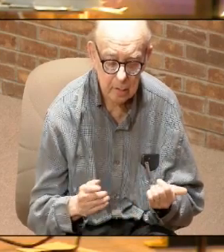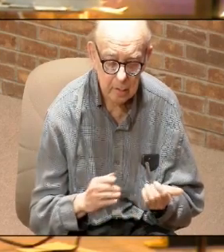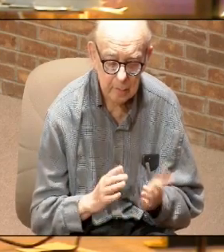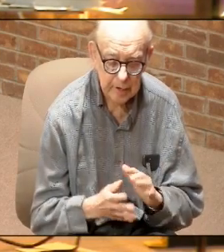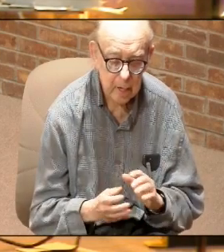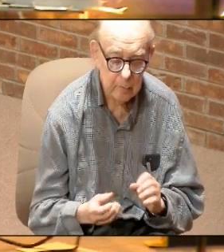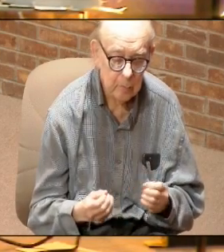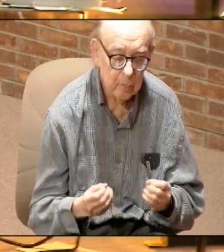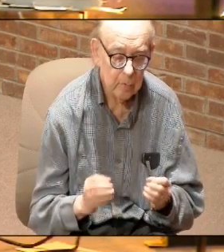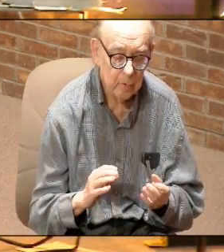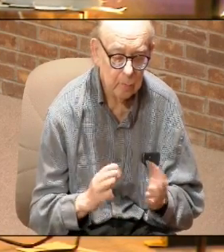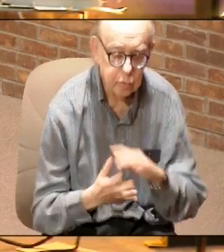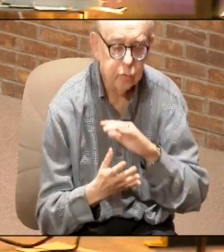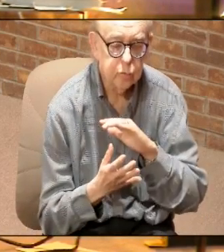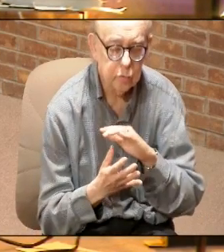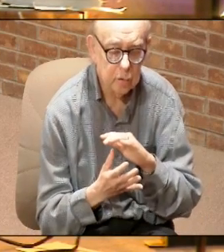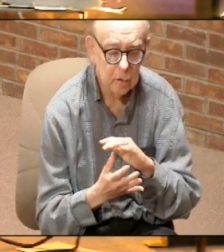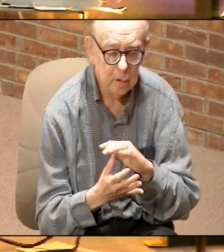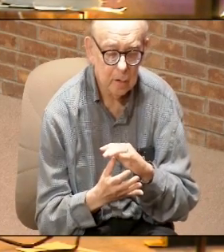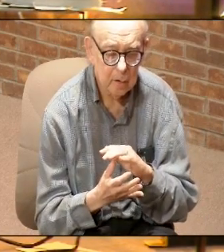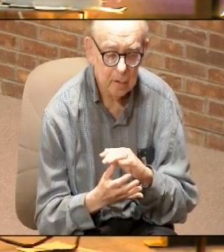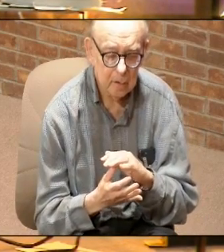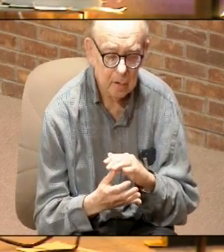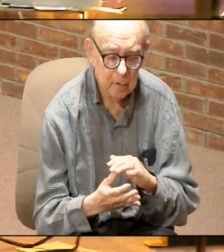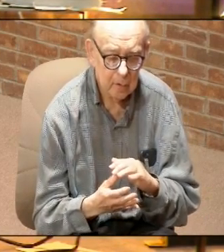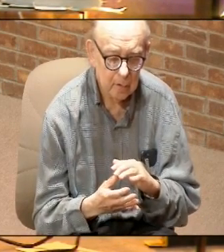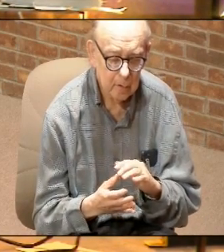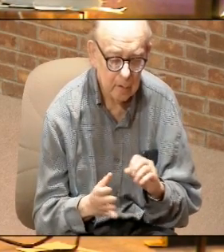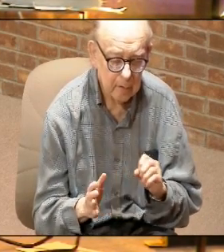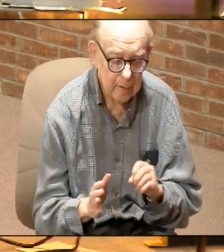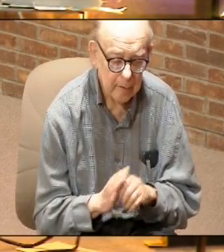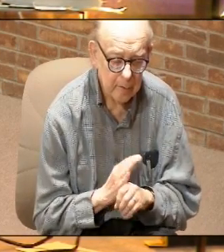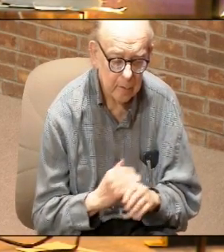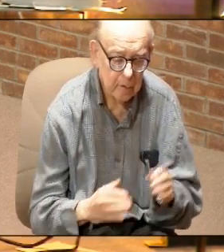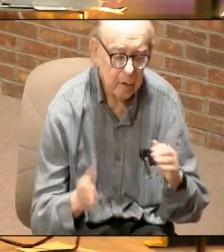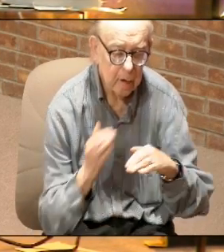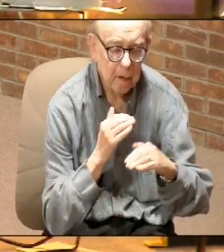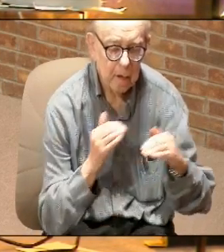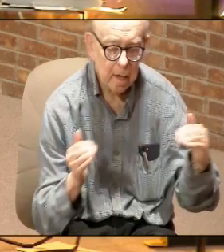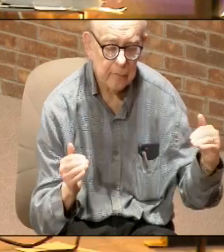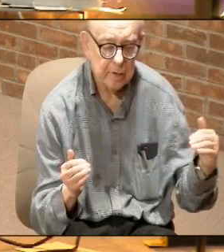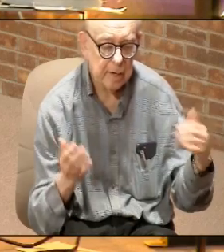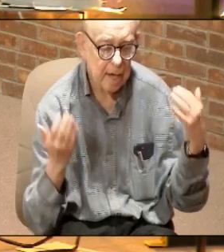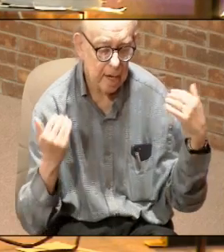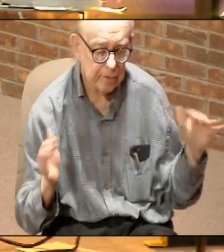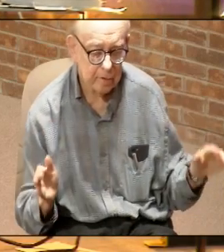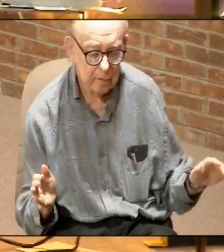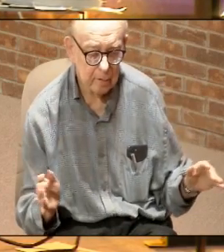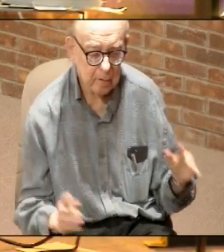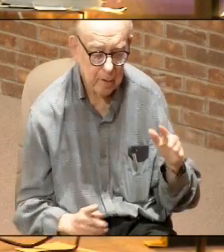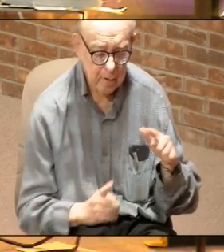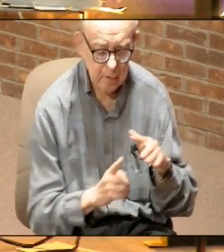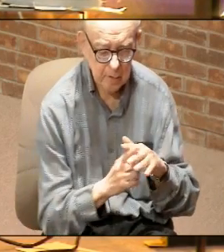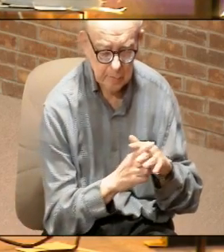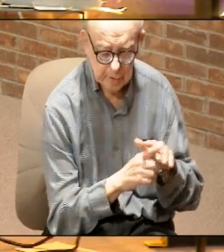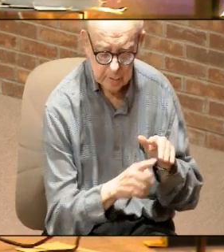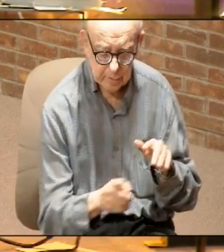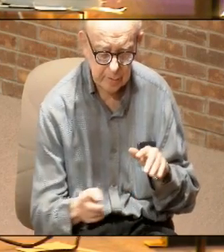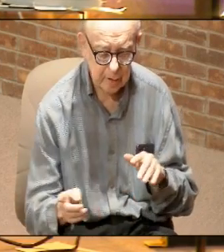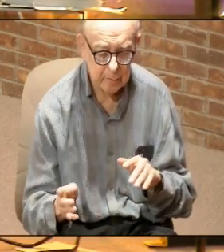disrupted with a host of heavenly angels that appeared to them.